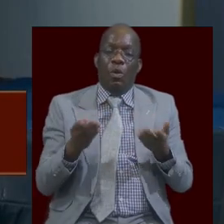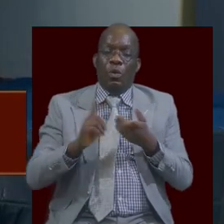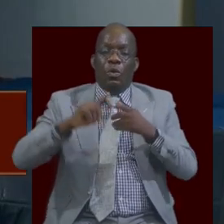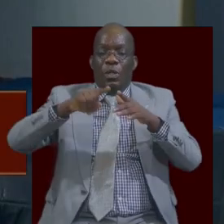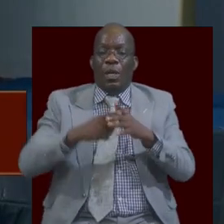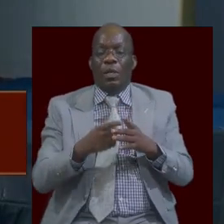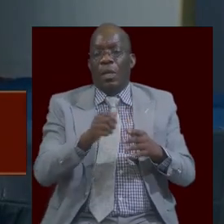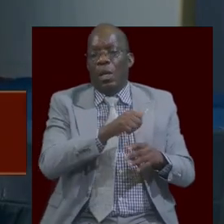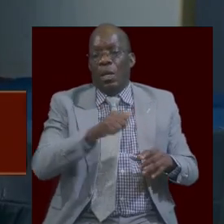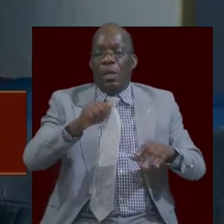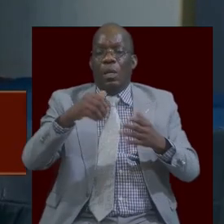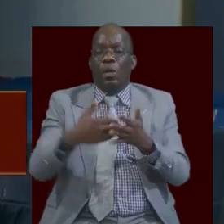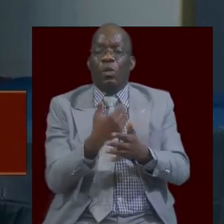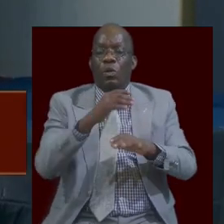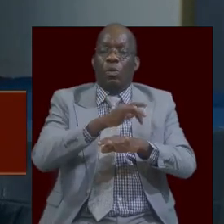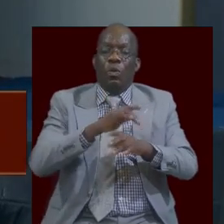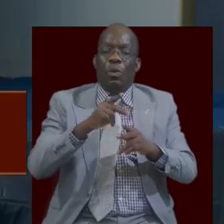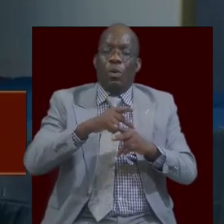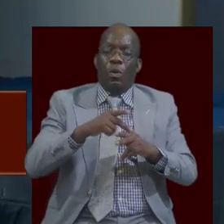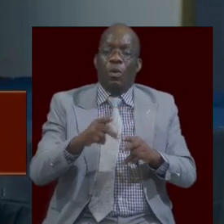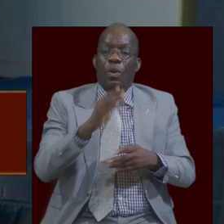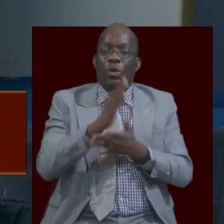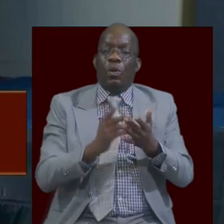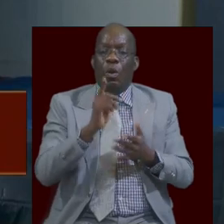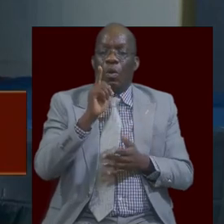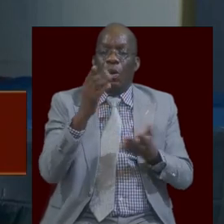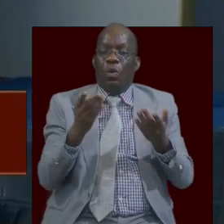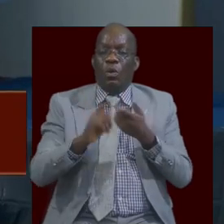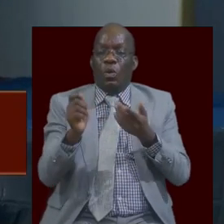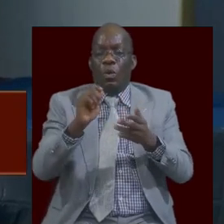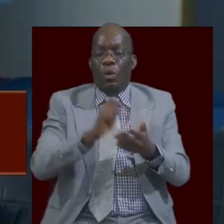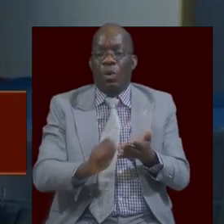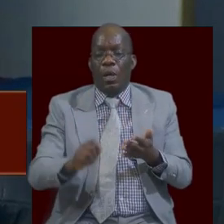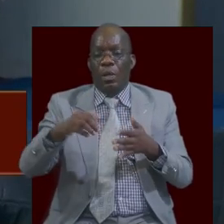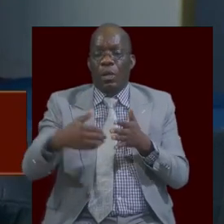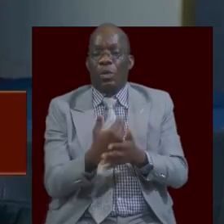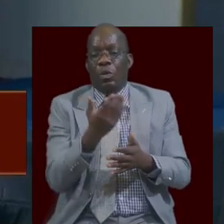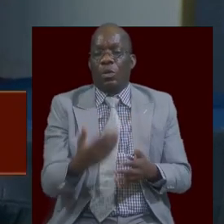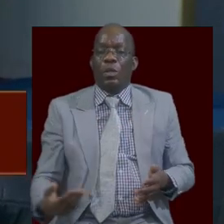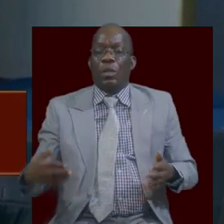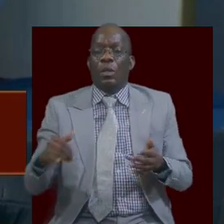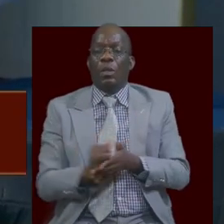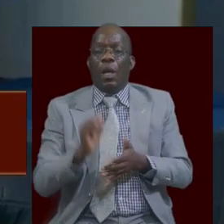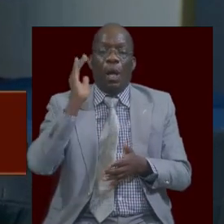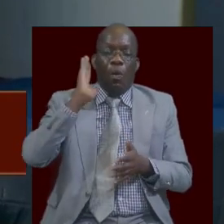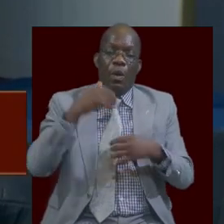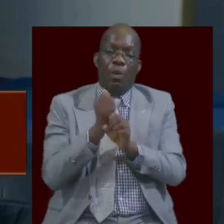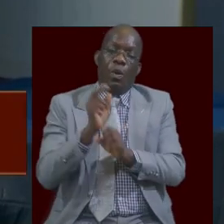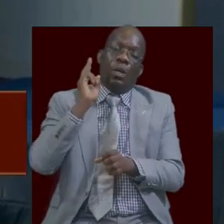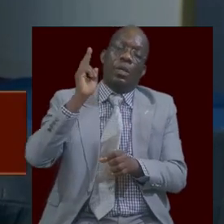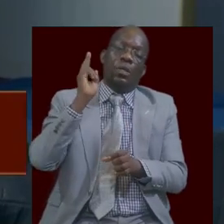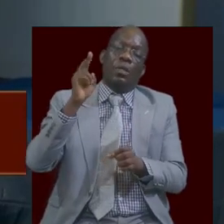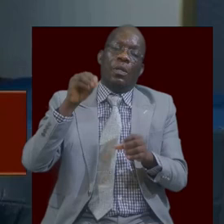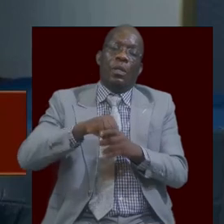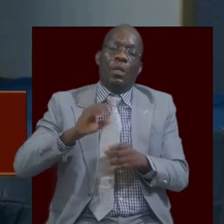somebody wanting to write a new thing that will make history in our world. And he has